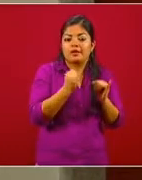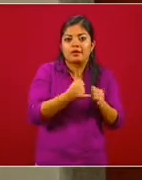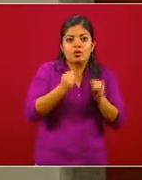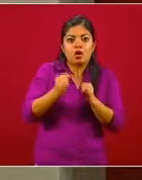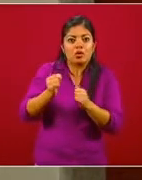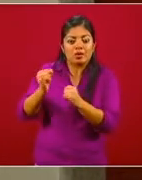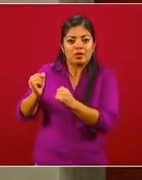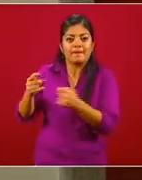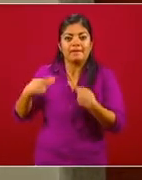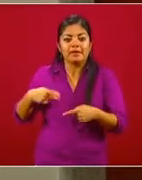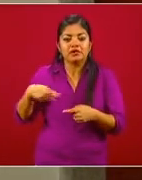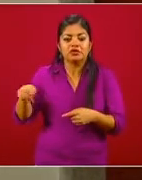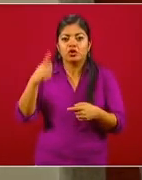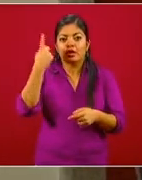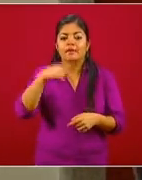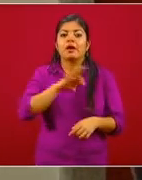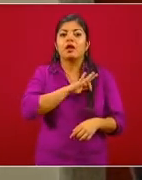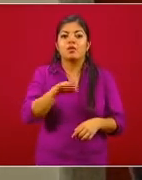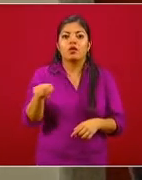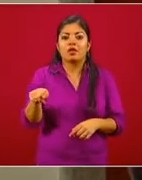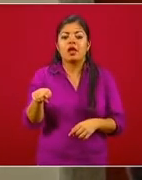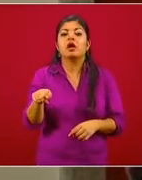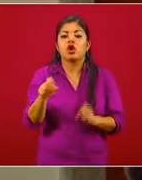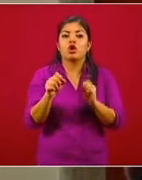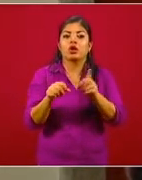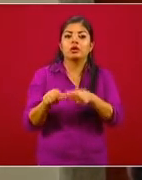specific issues with this community.